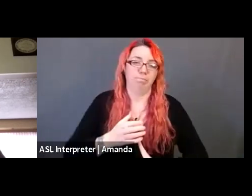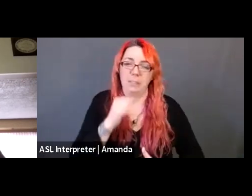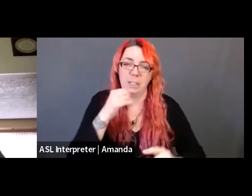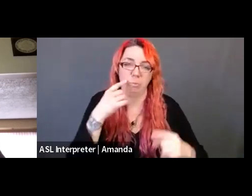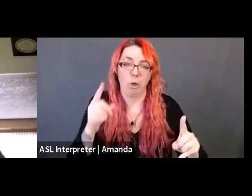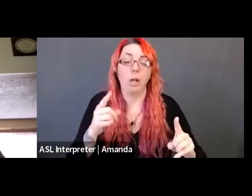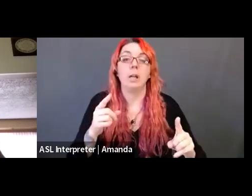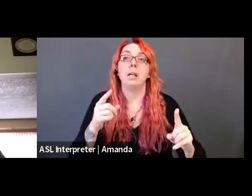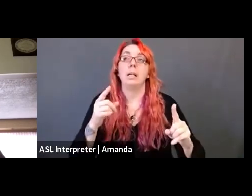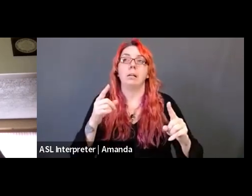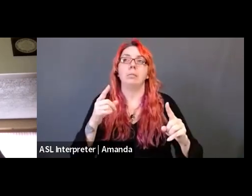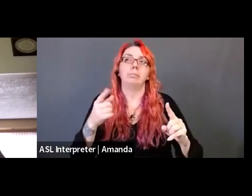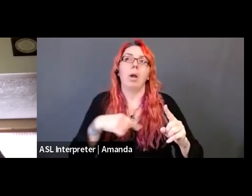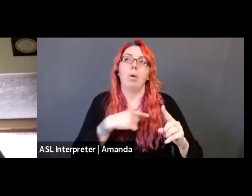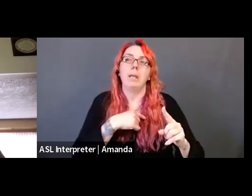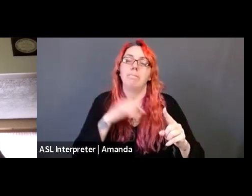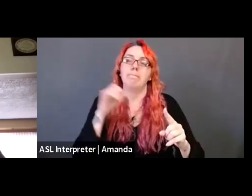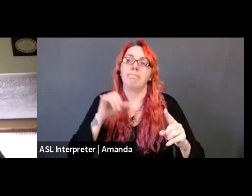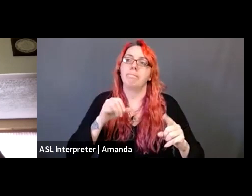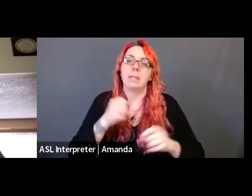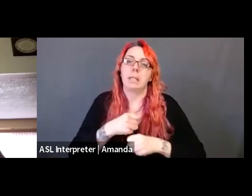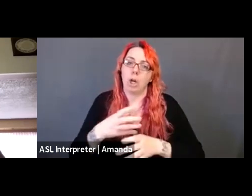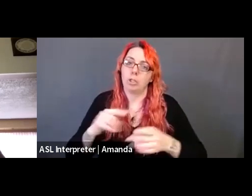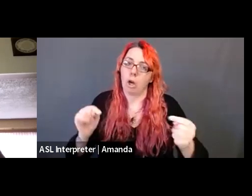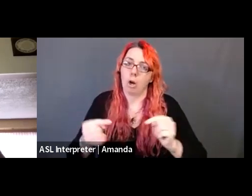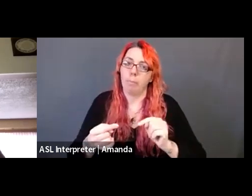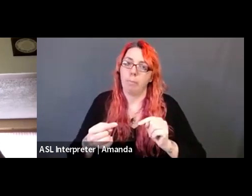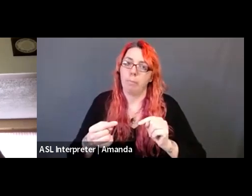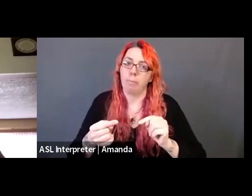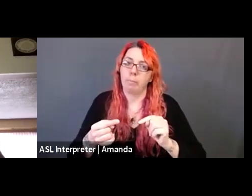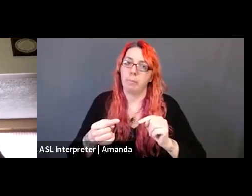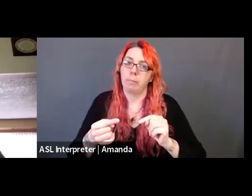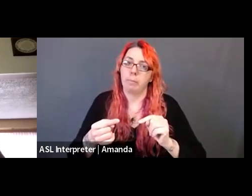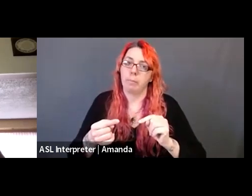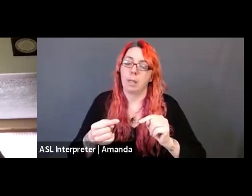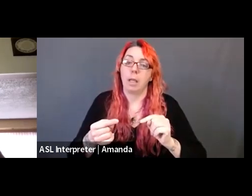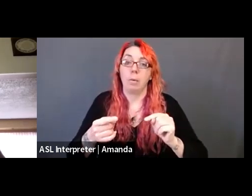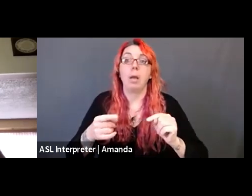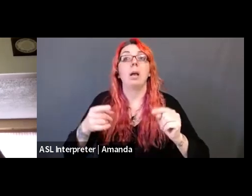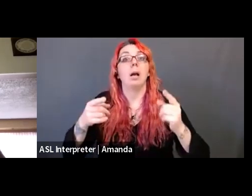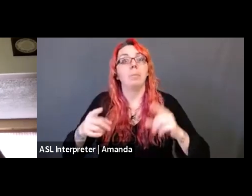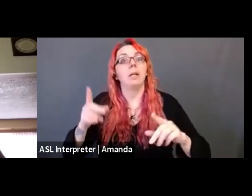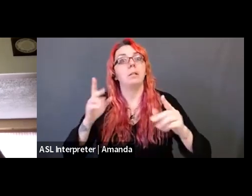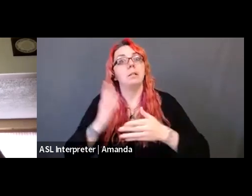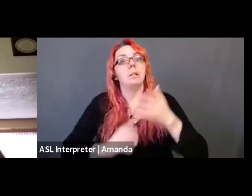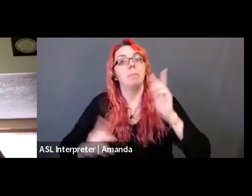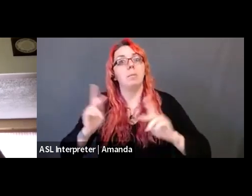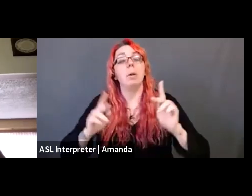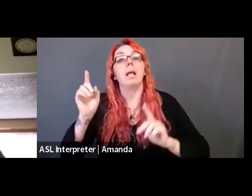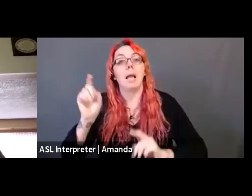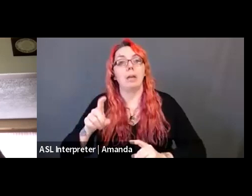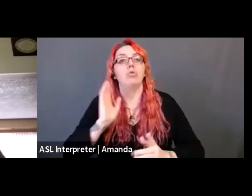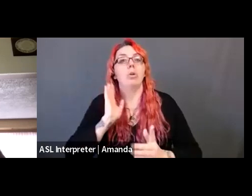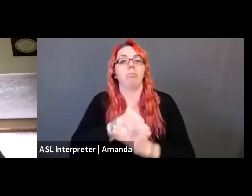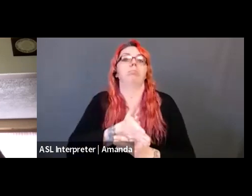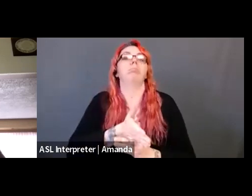create some harm in the space. And so eventually people had to sort of call it. And that was to myself, Kristen, and a